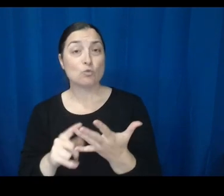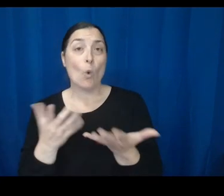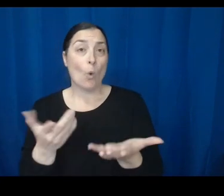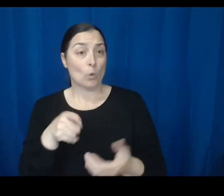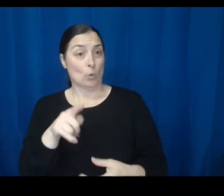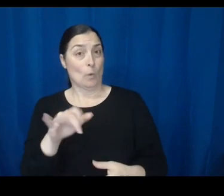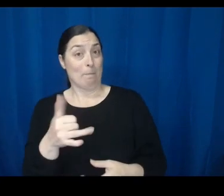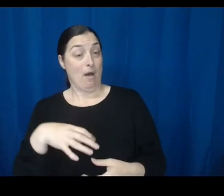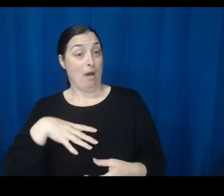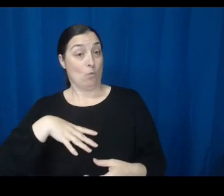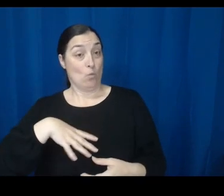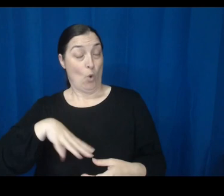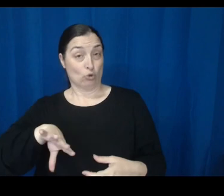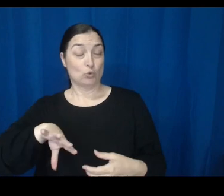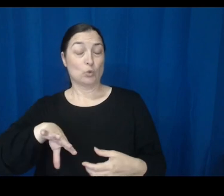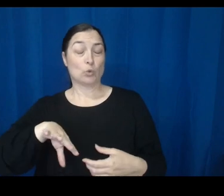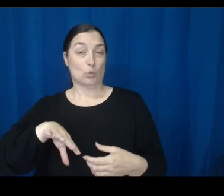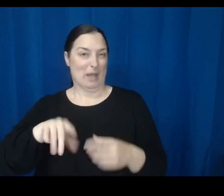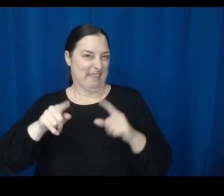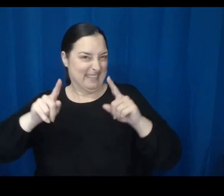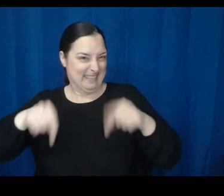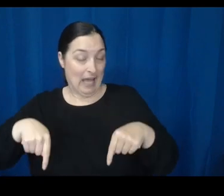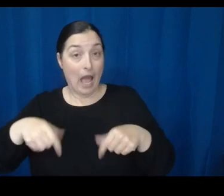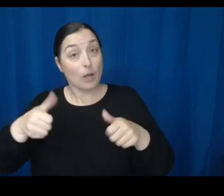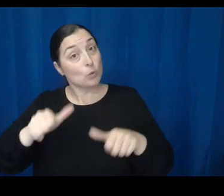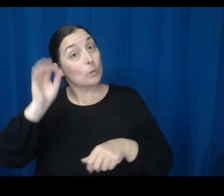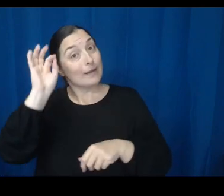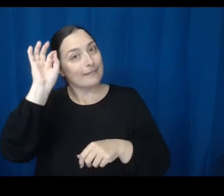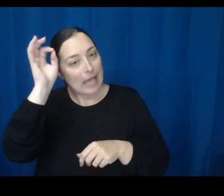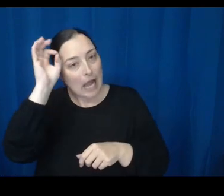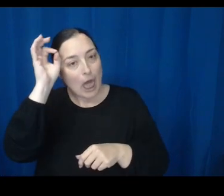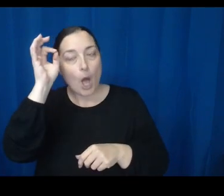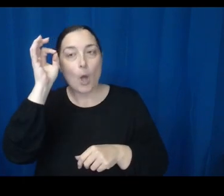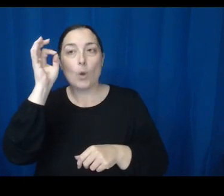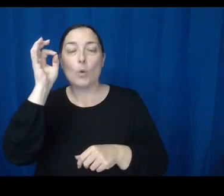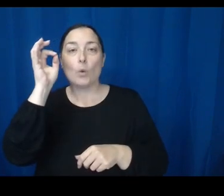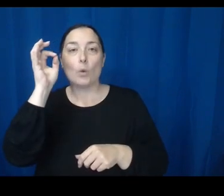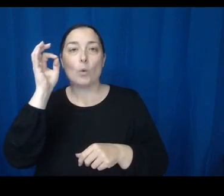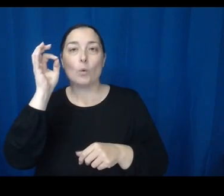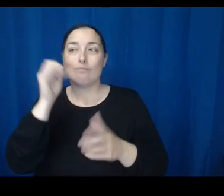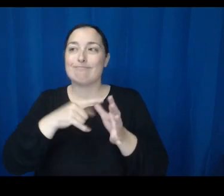in the initial part of the drawing, use yellow as a way of, as an exploratory